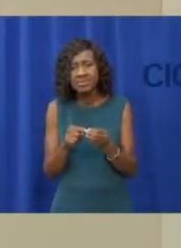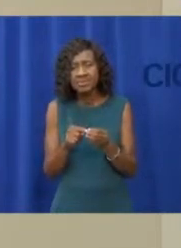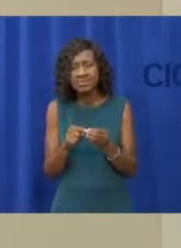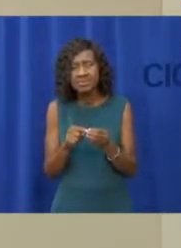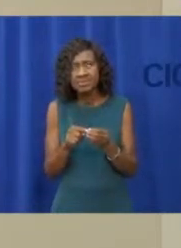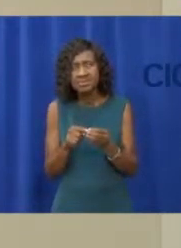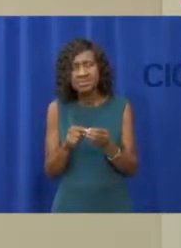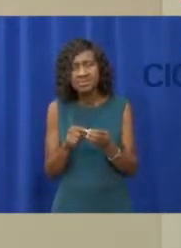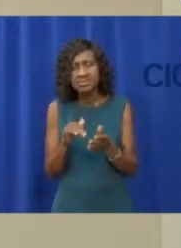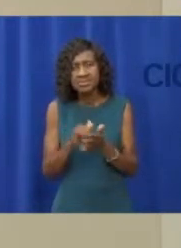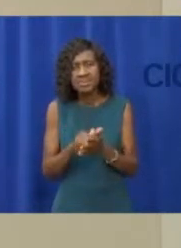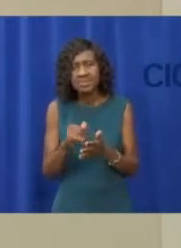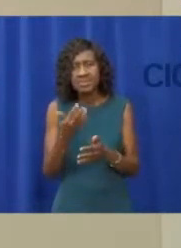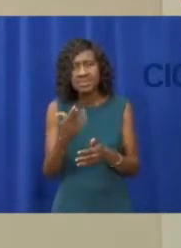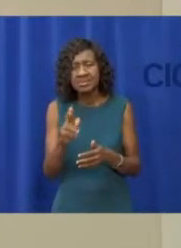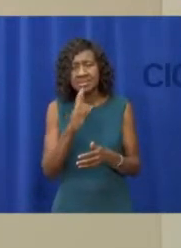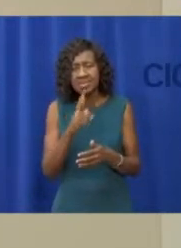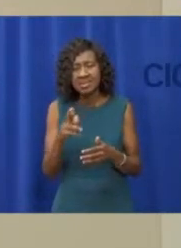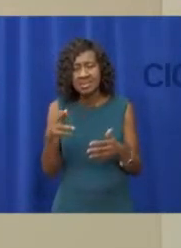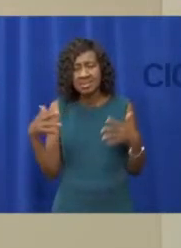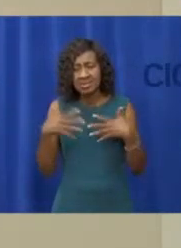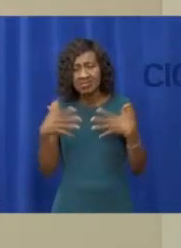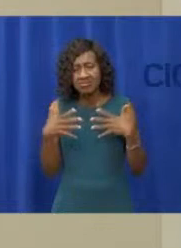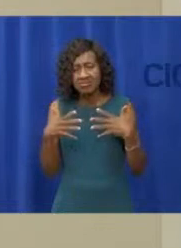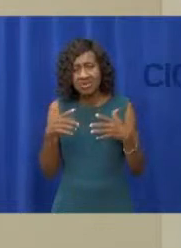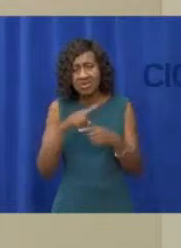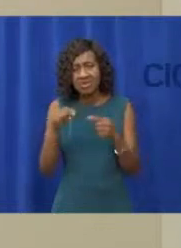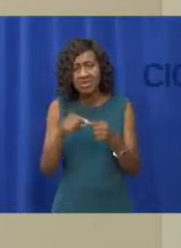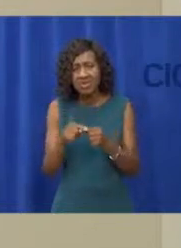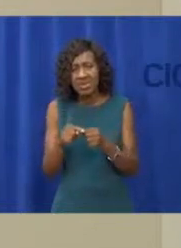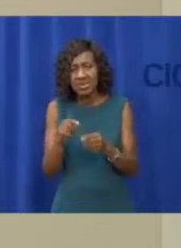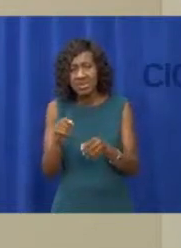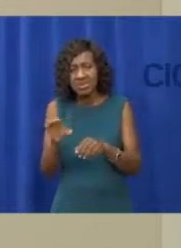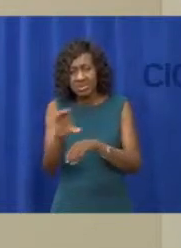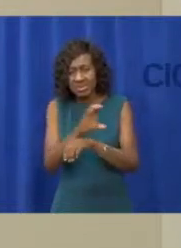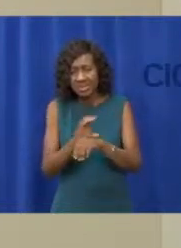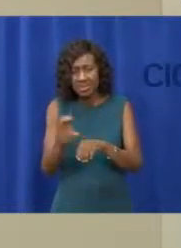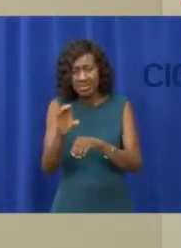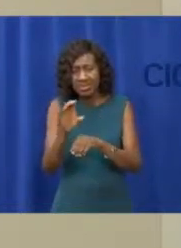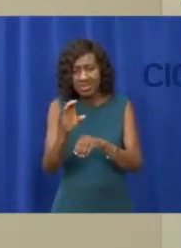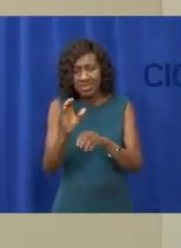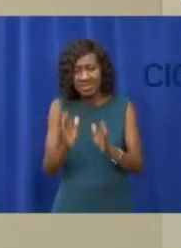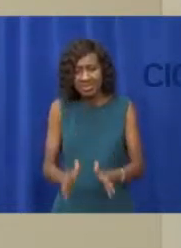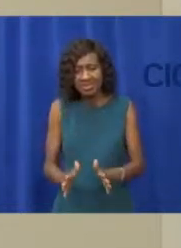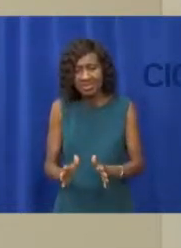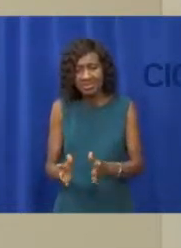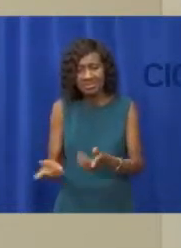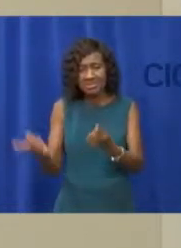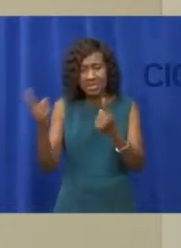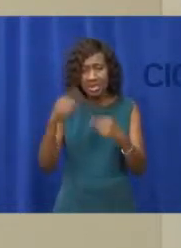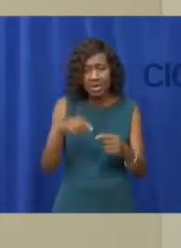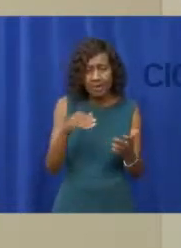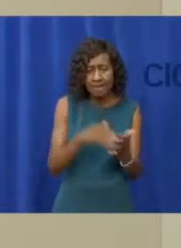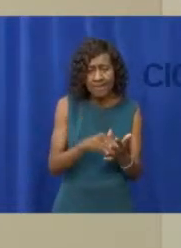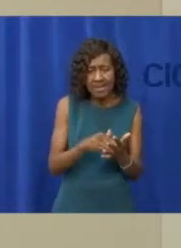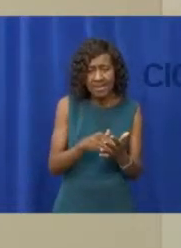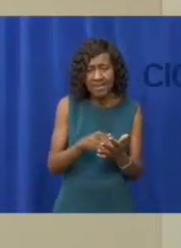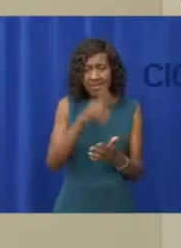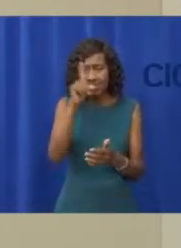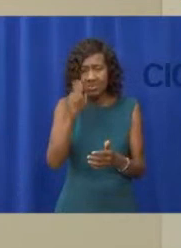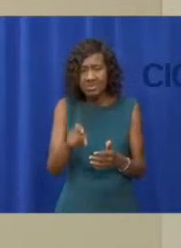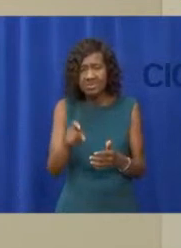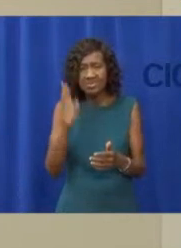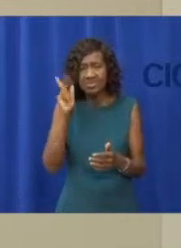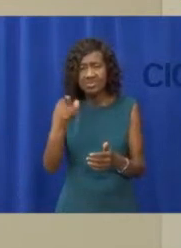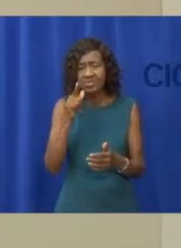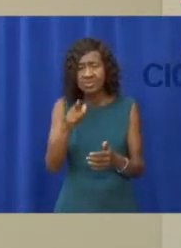scared for returning residents, returning Caymanians. Will you be subjecting these individuals to testing before